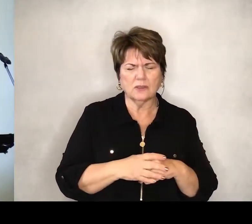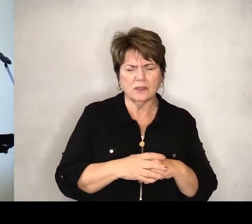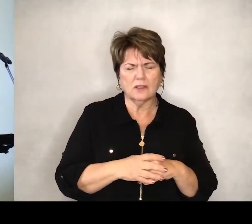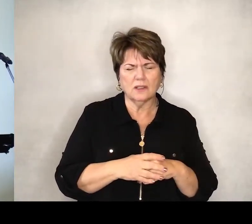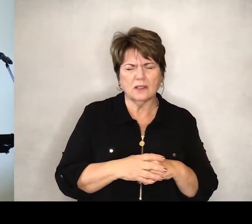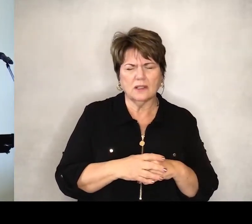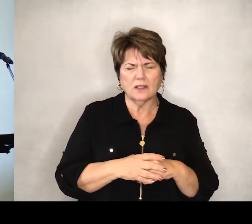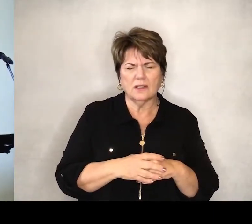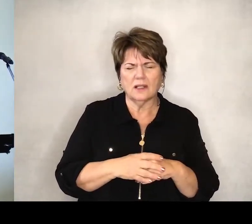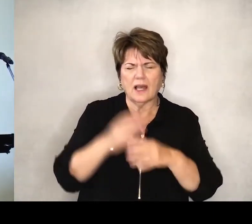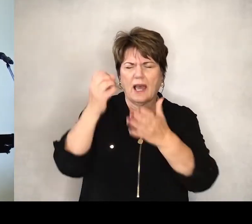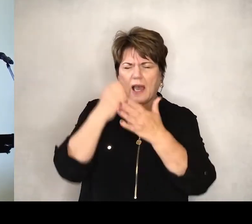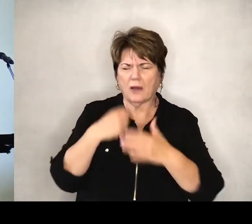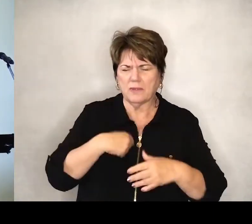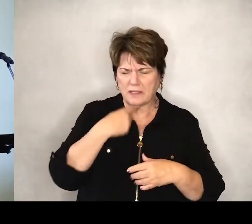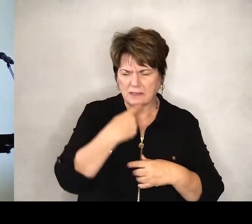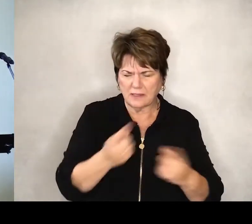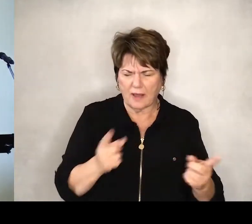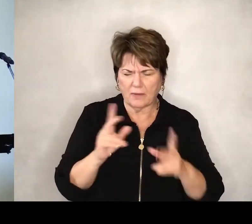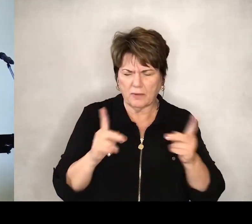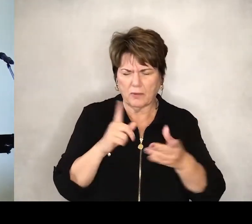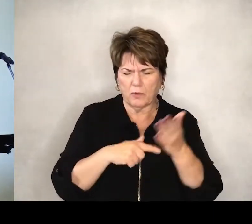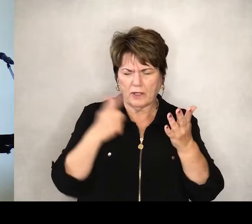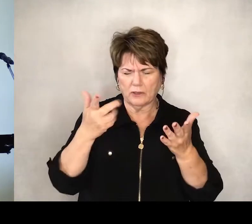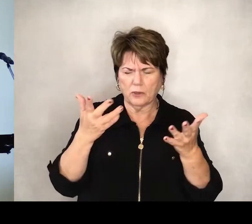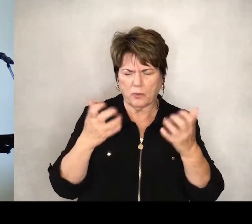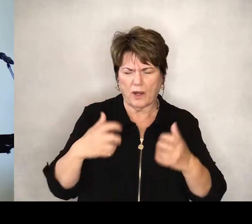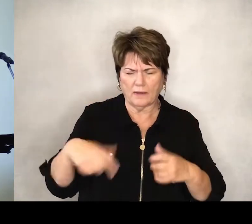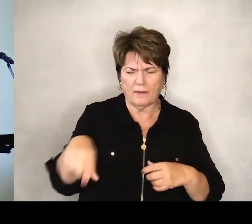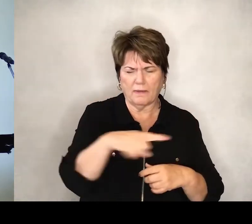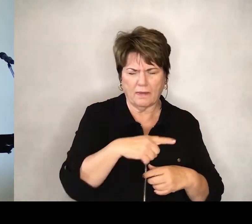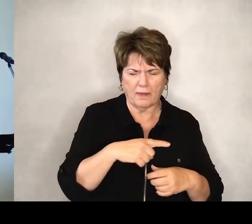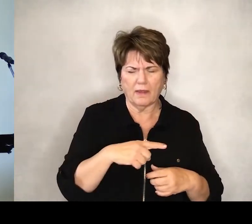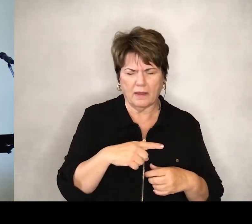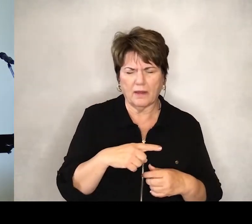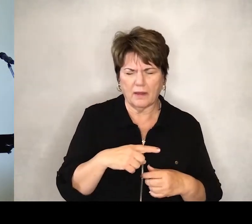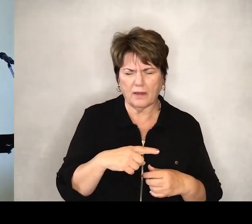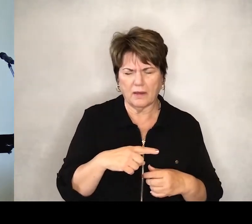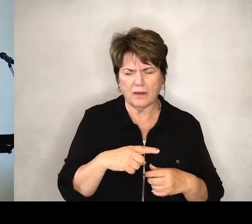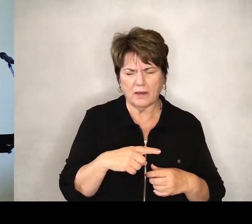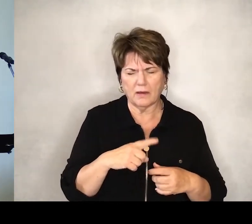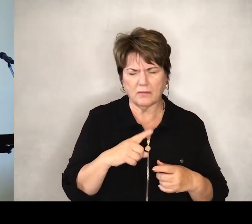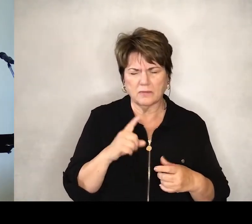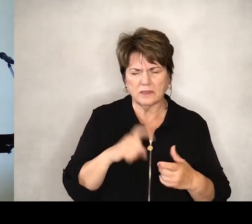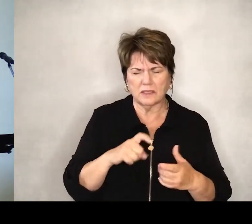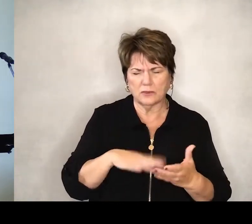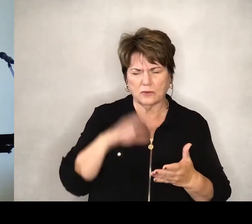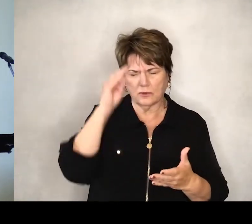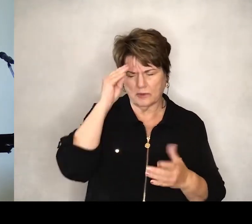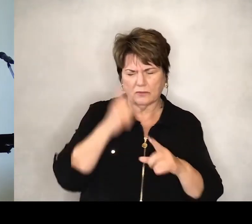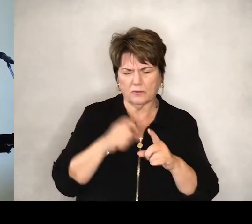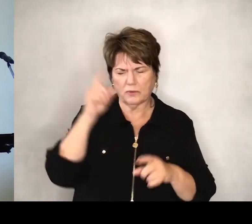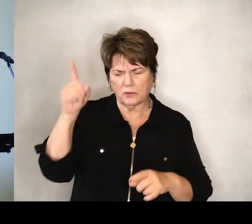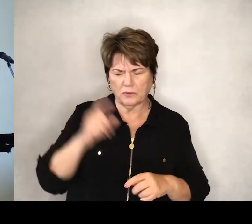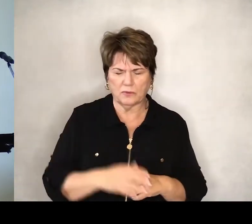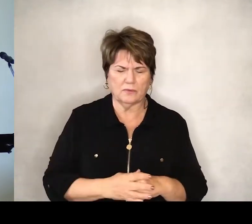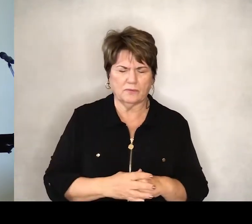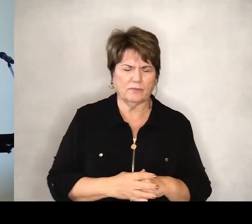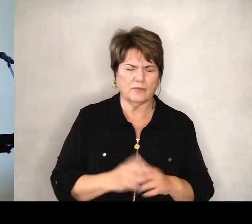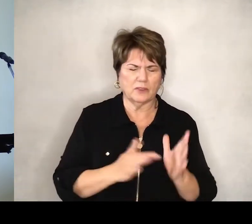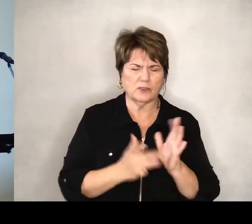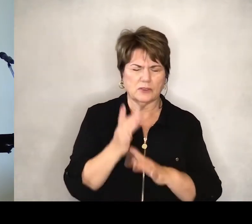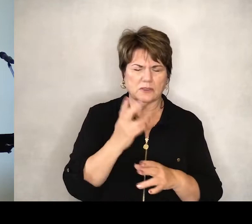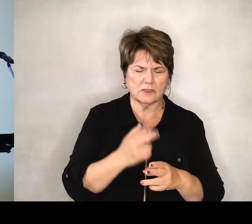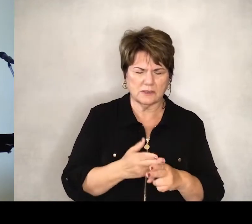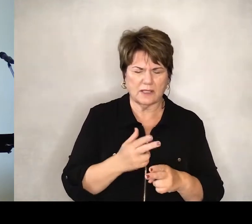what you would want your people to hear today. We ask it in Jesus' name. Amen.